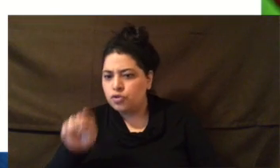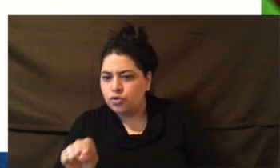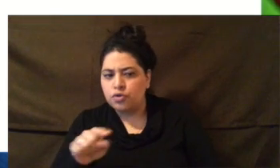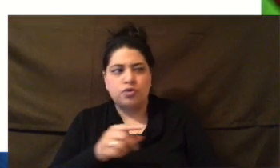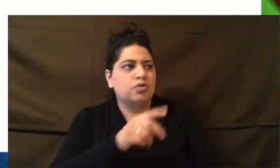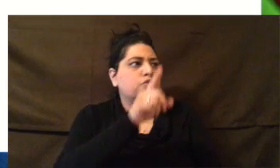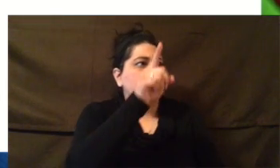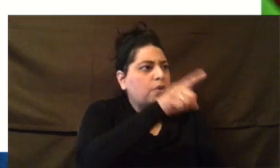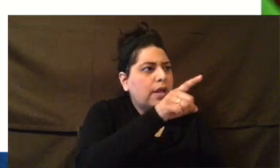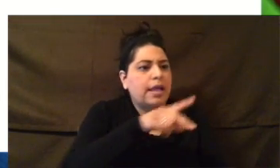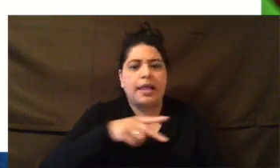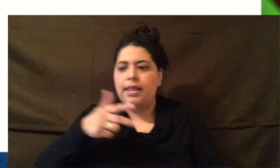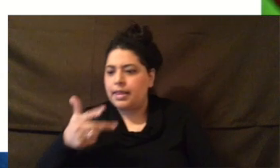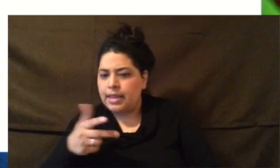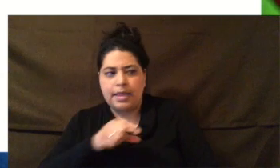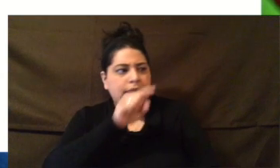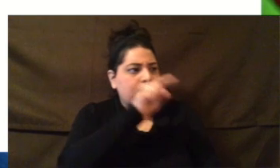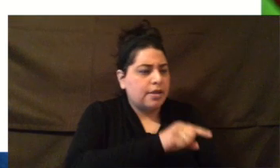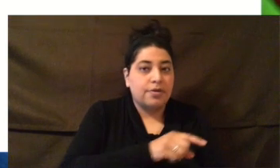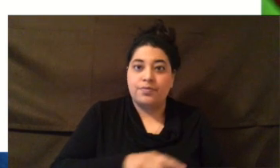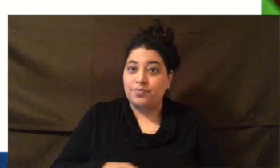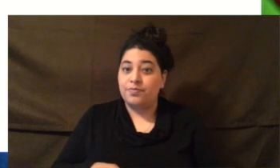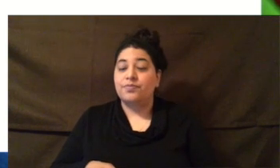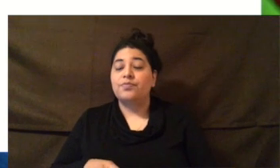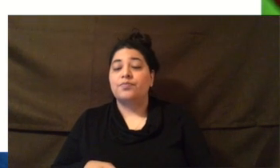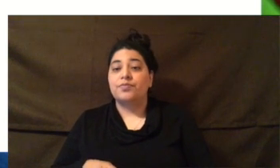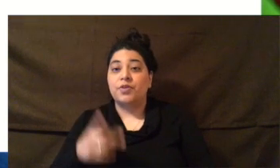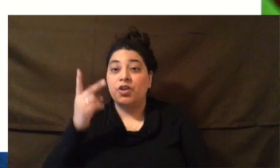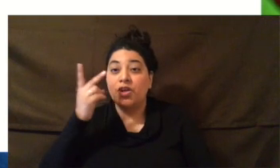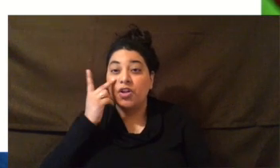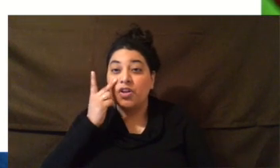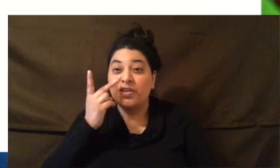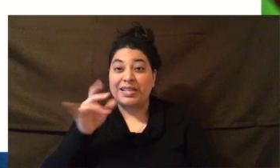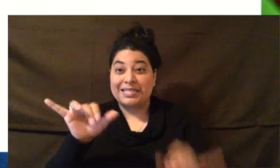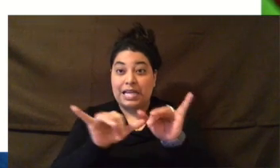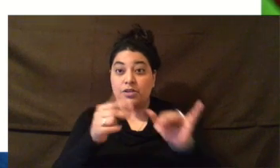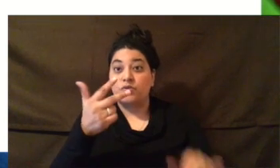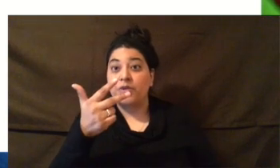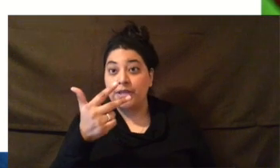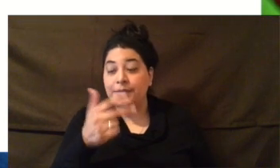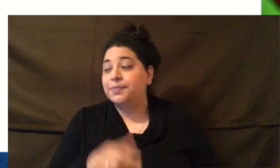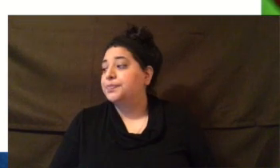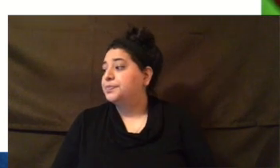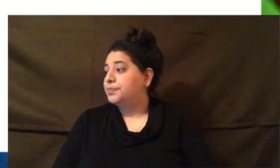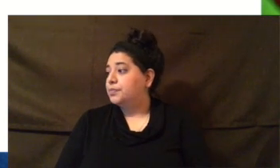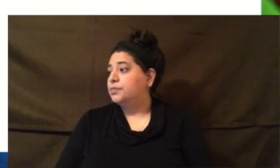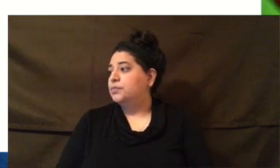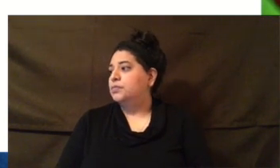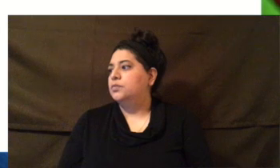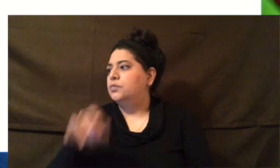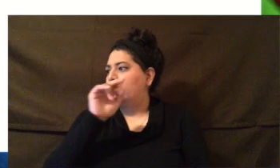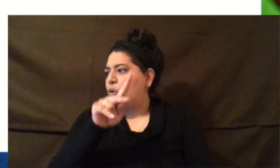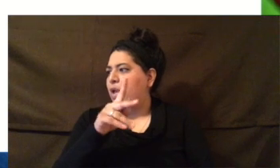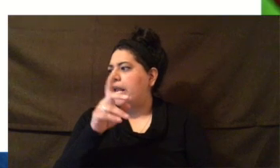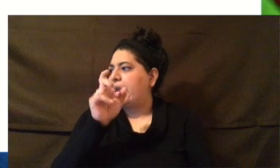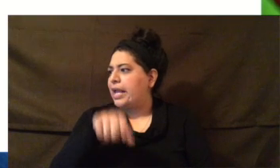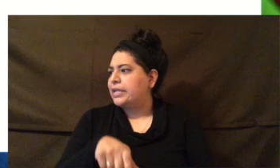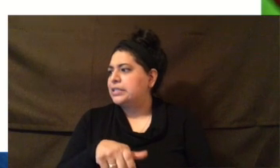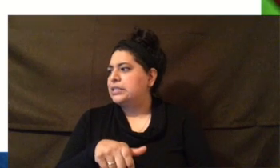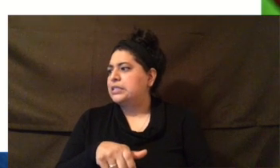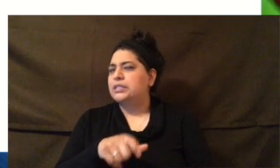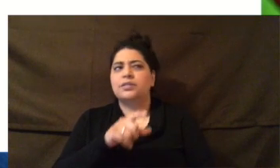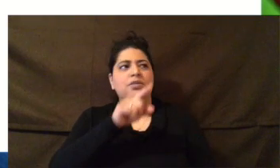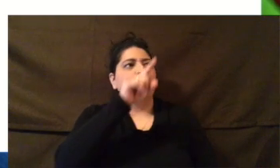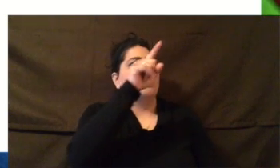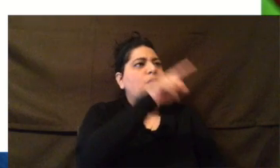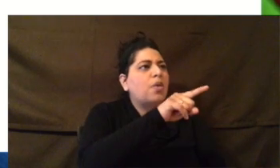that that's a total of 10, okay? Let's do another one. Let's look for our size 3's. All right, so I have to go back and